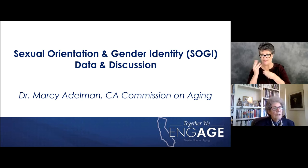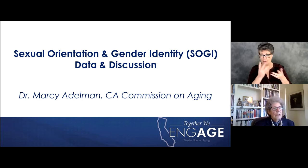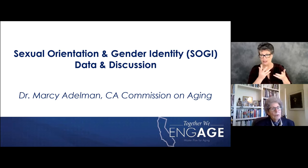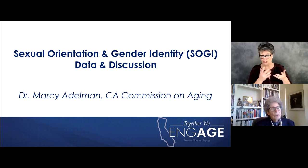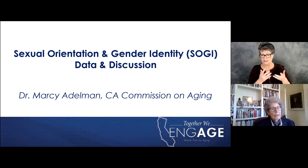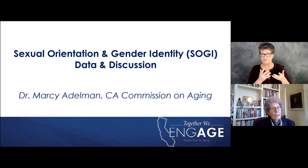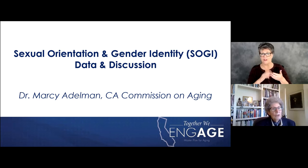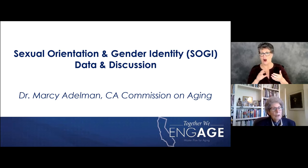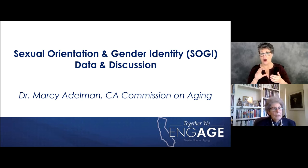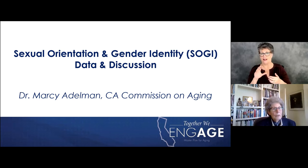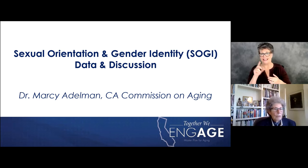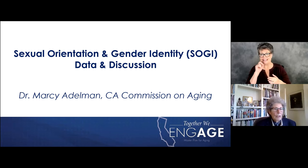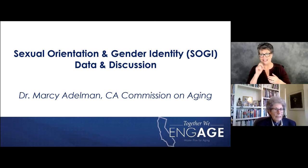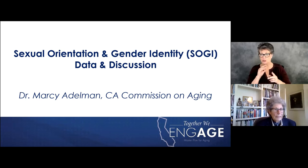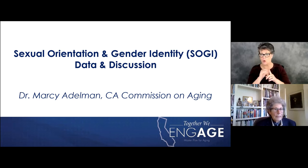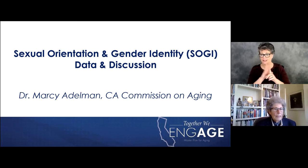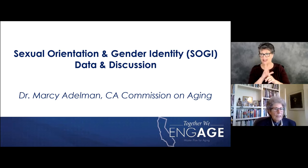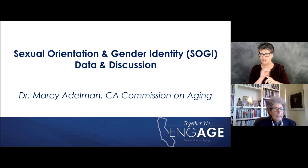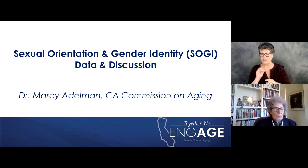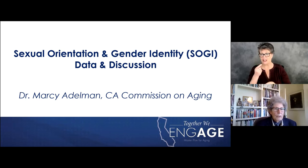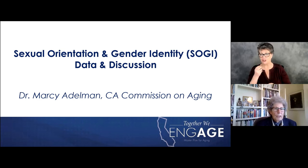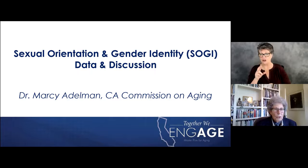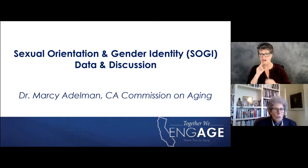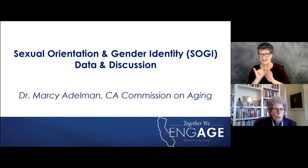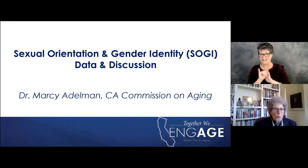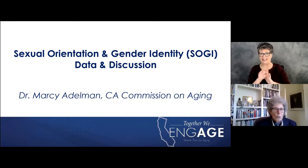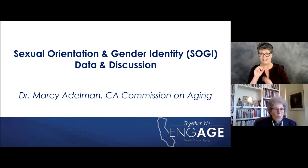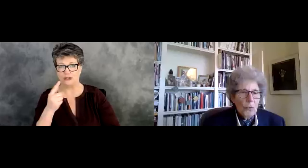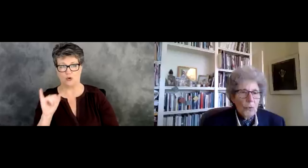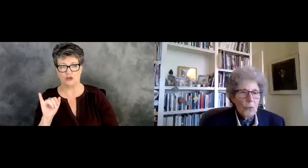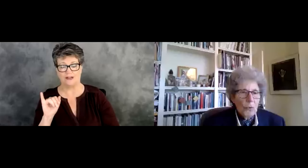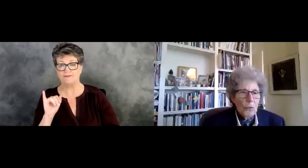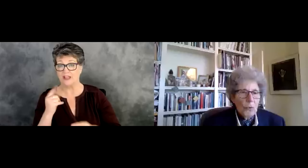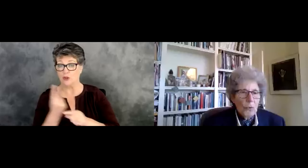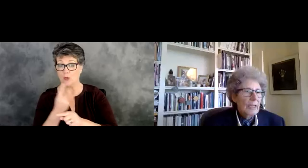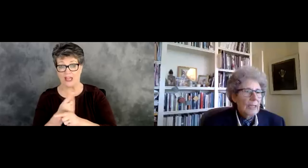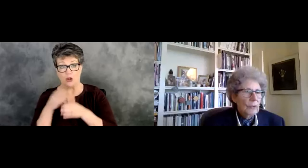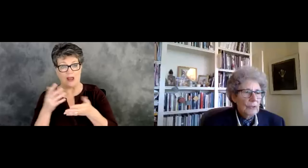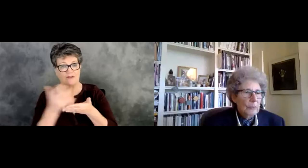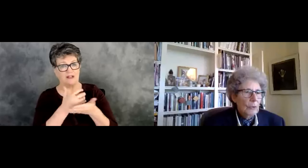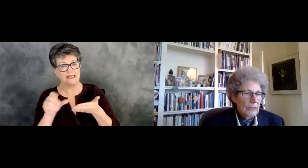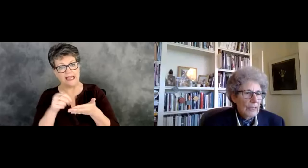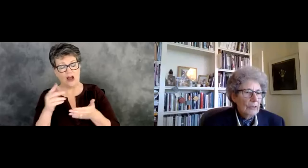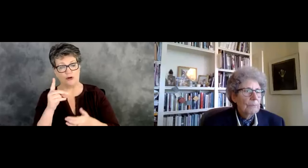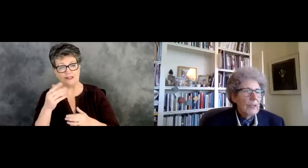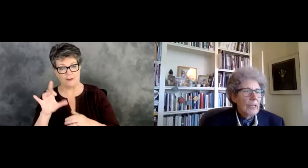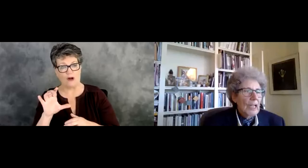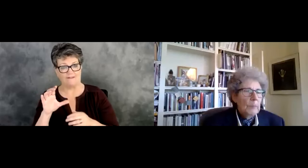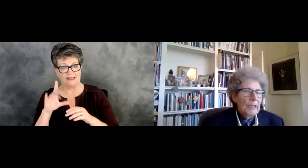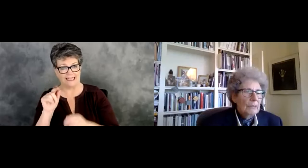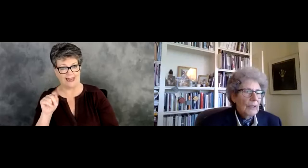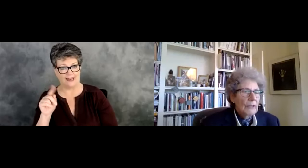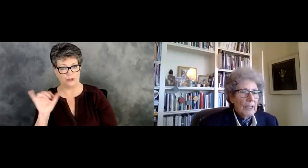on sexual orientation and gender identity in the regular course of collecting other types of demographic data.